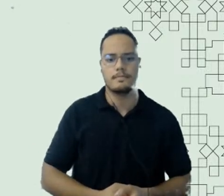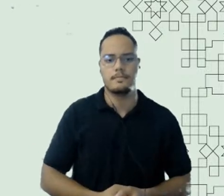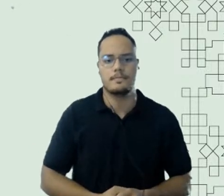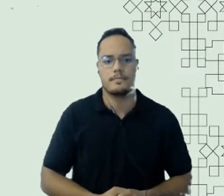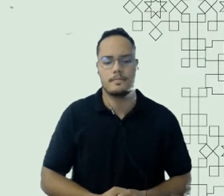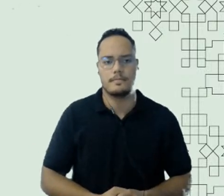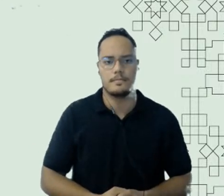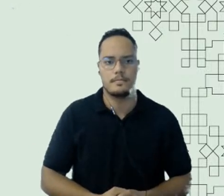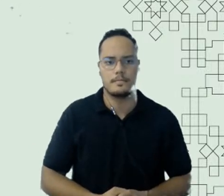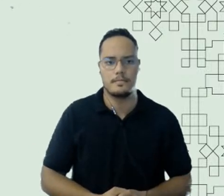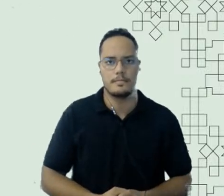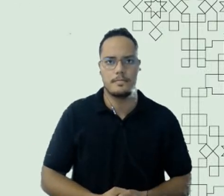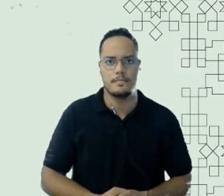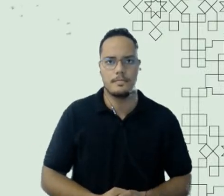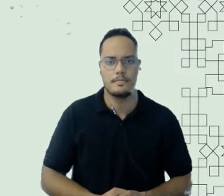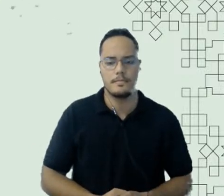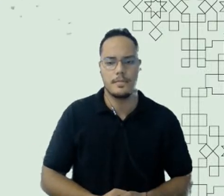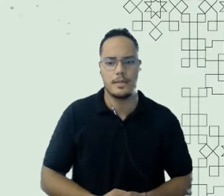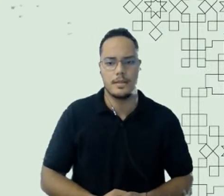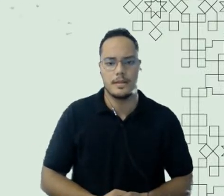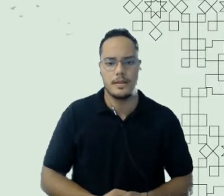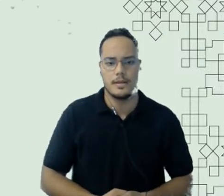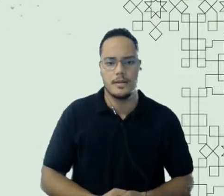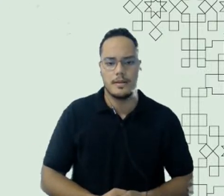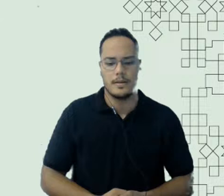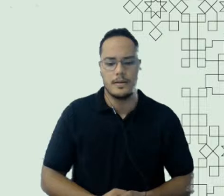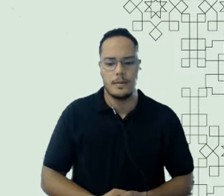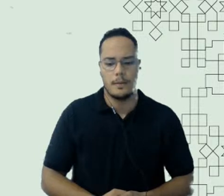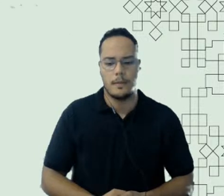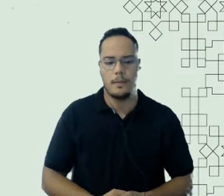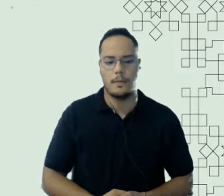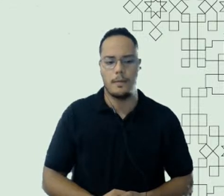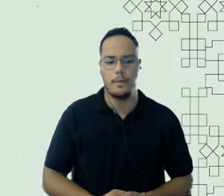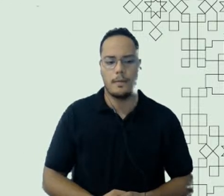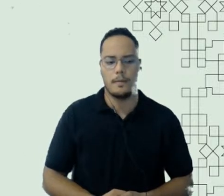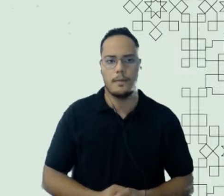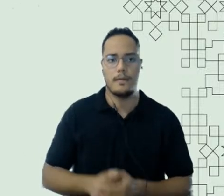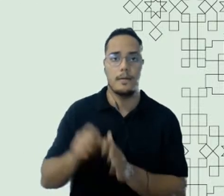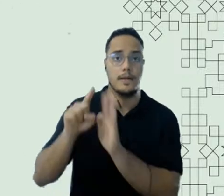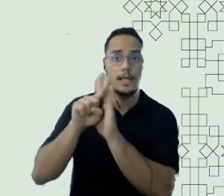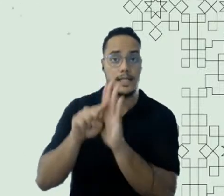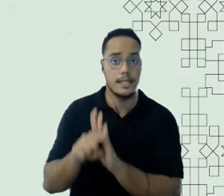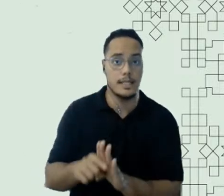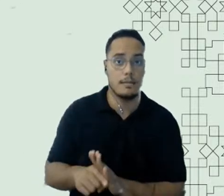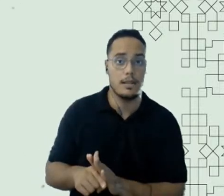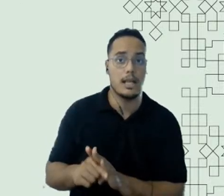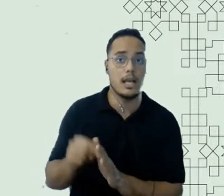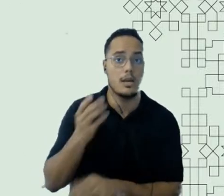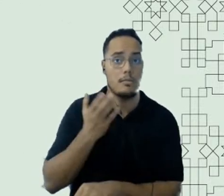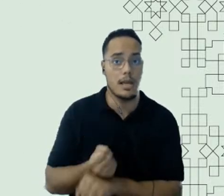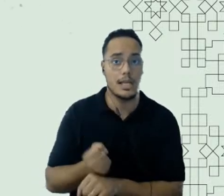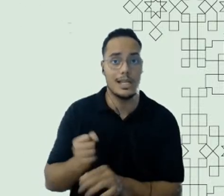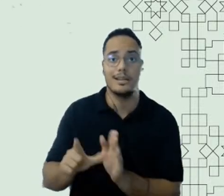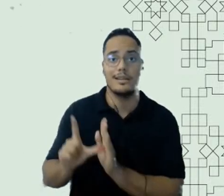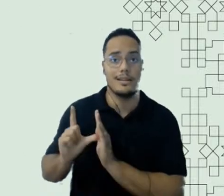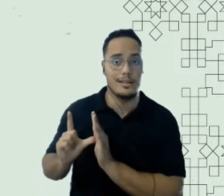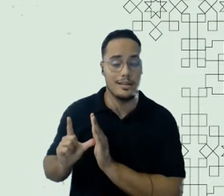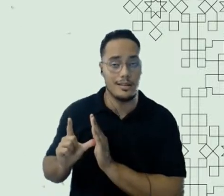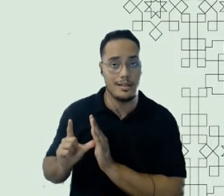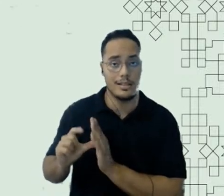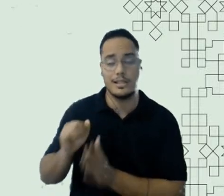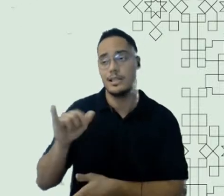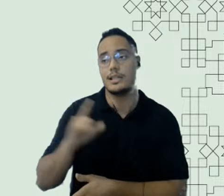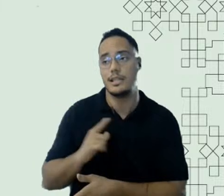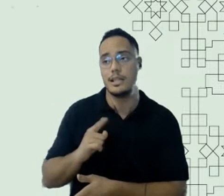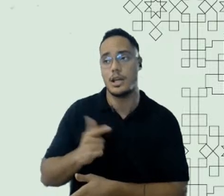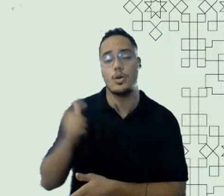it's only when there is a complete identity between the work and the content that is uploaded on YouTube